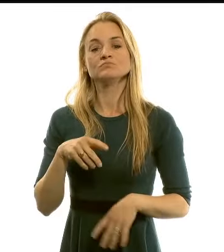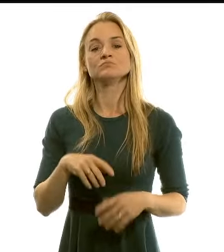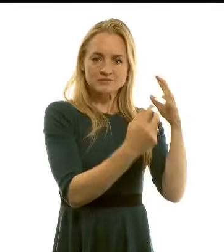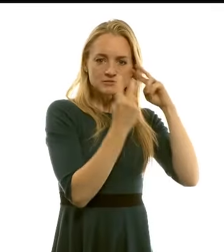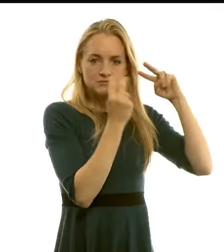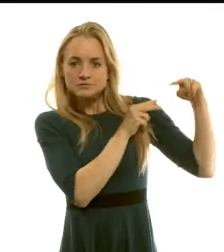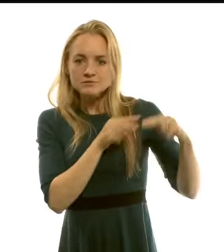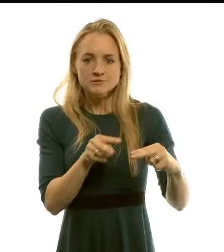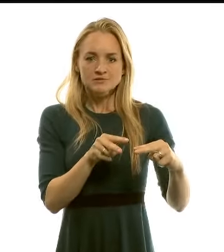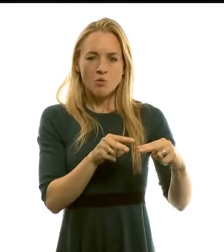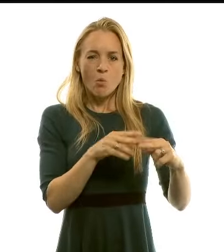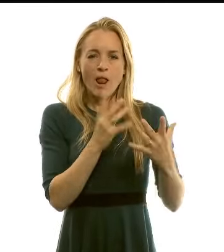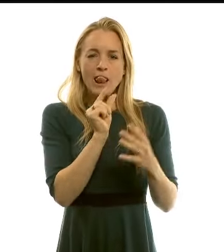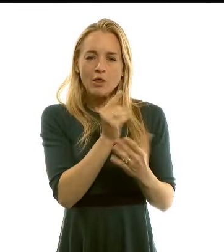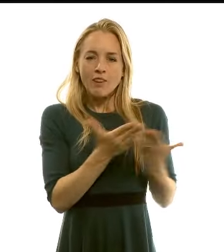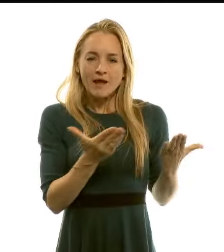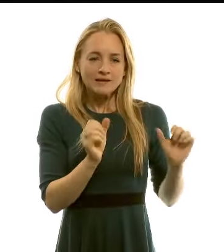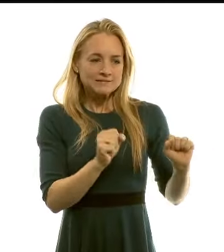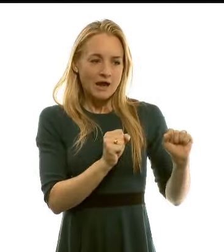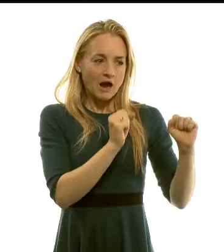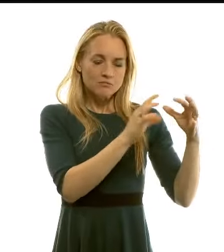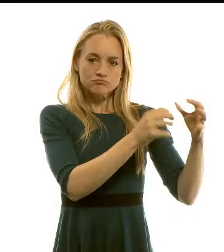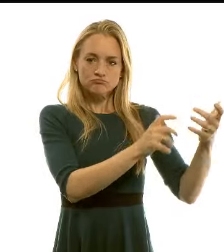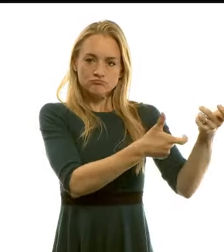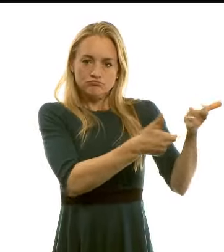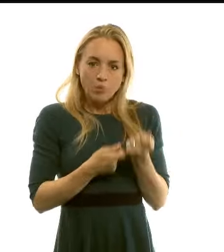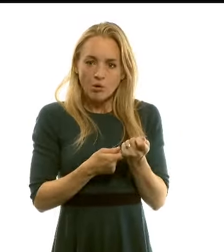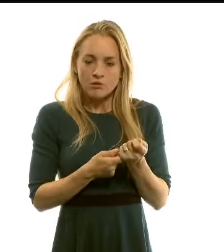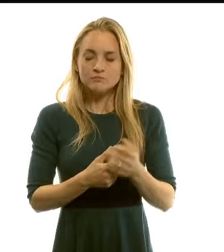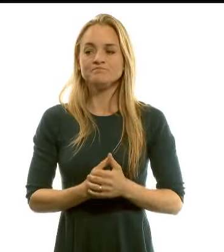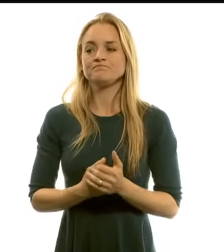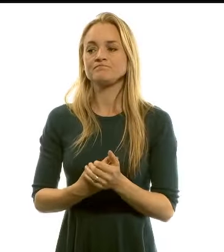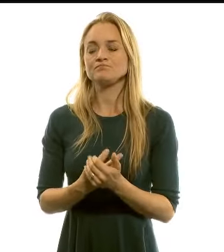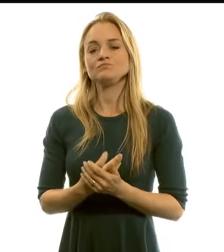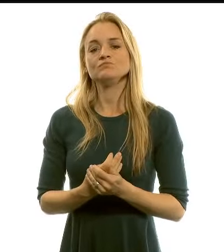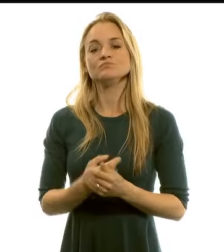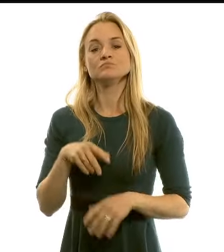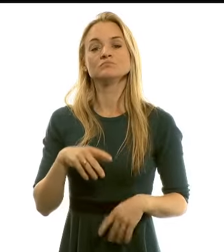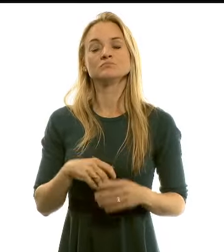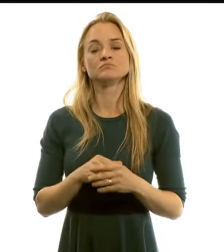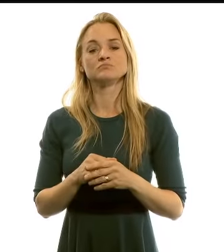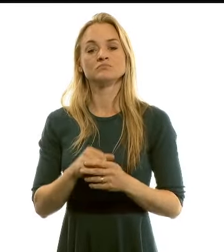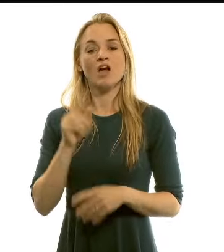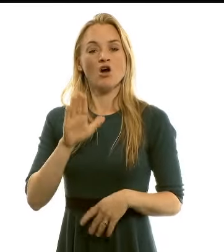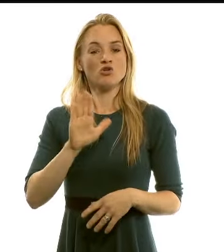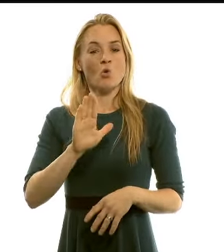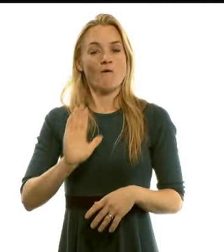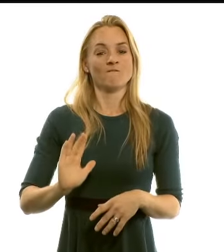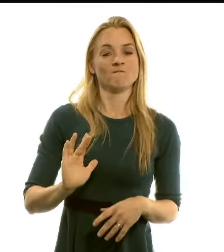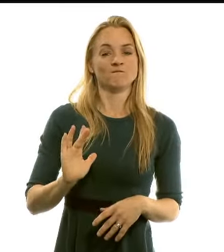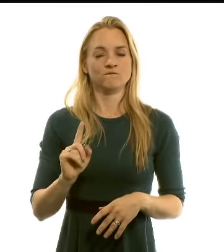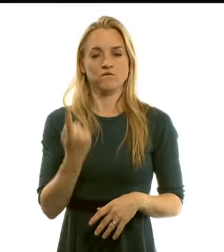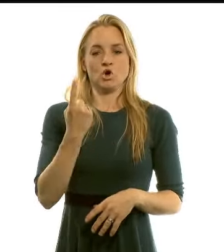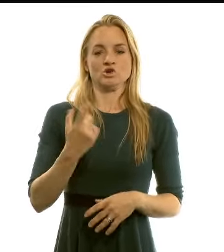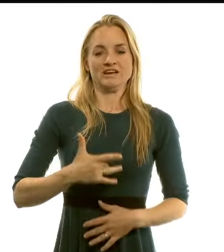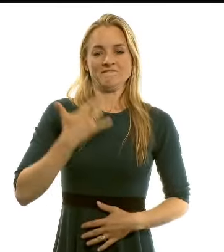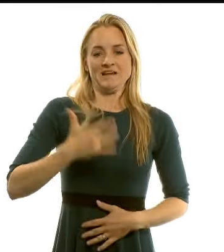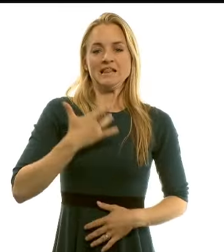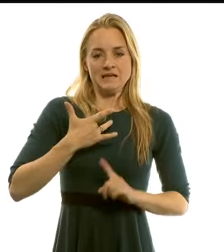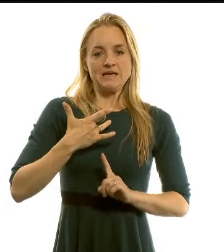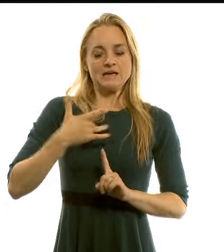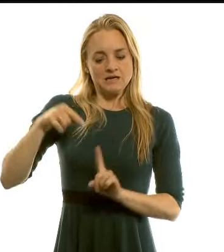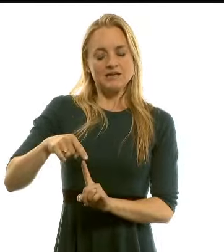the idea. One of the keys to our process here at Pixar. Your first instinct is often right for the idea, but the execution may be wrong, and